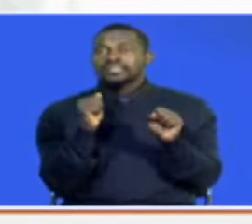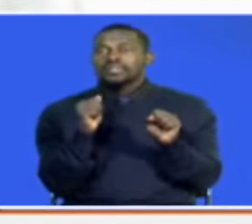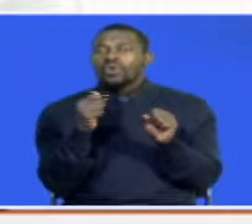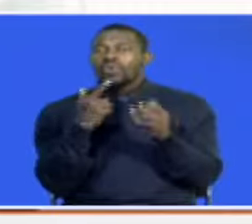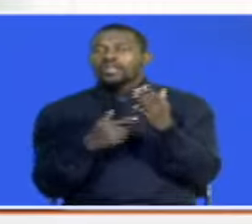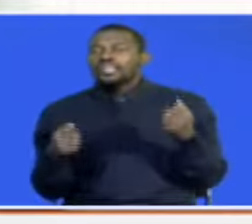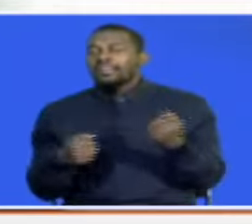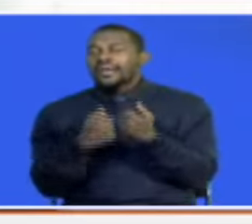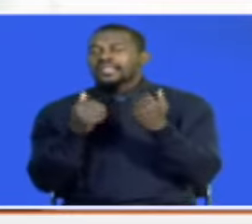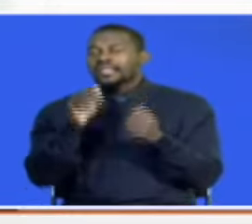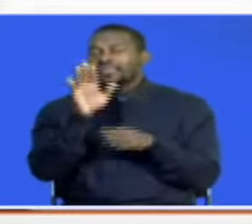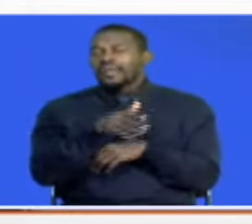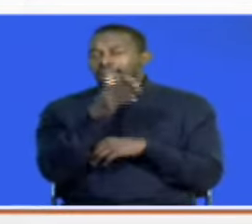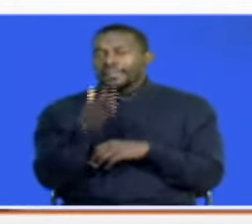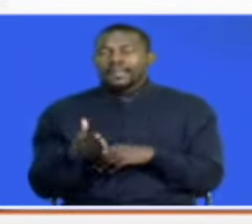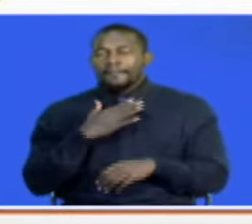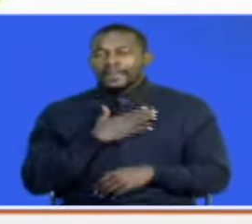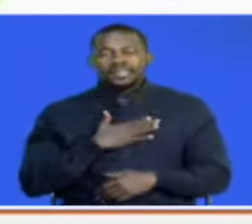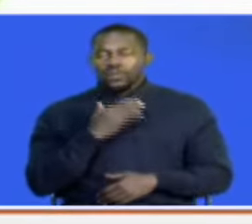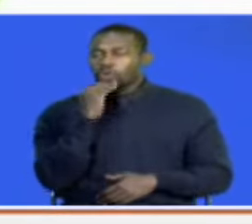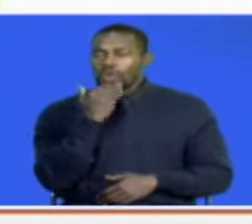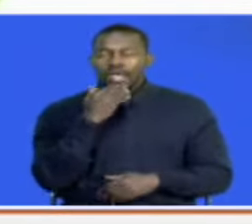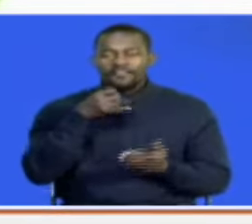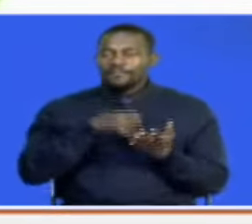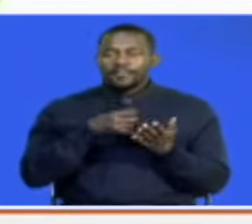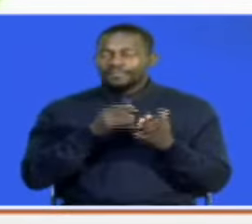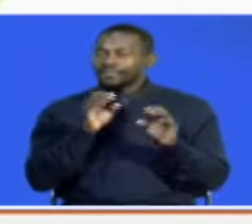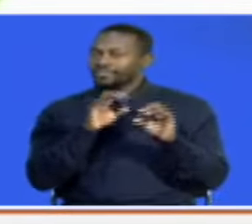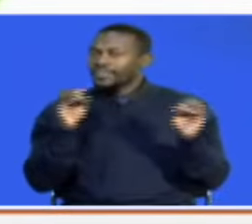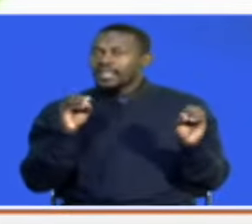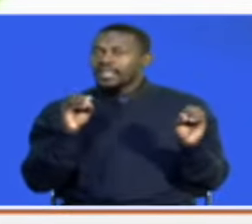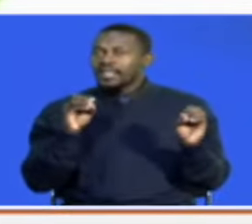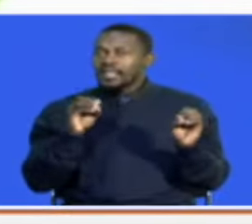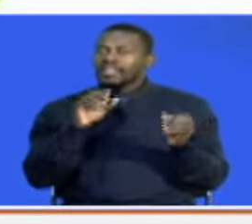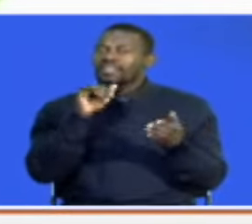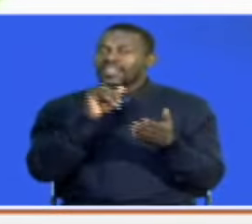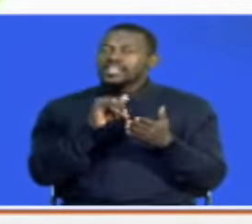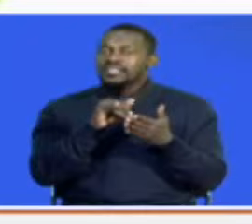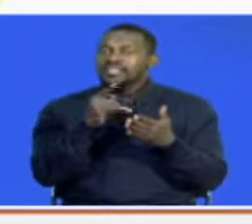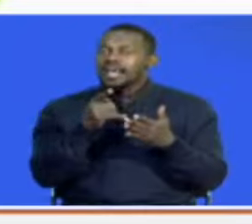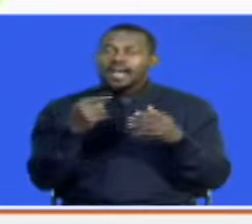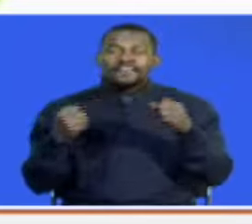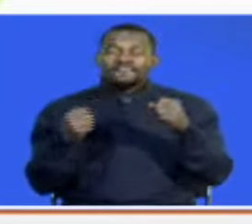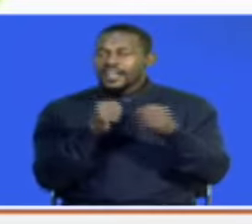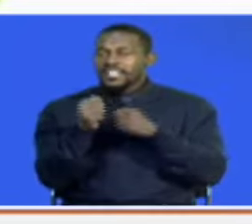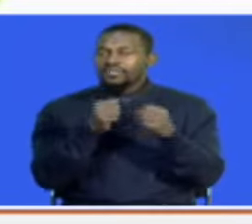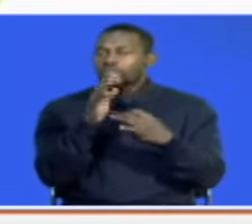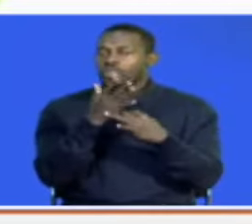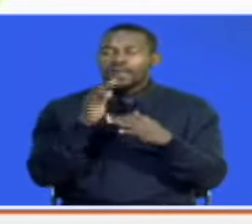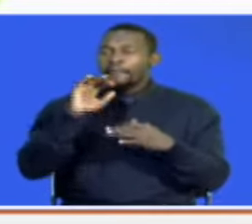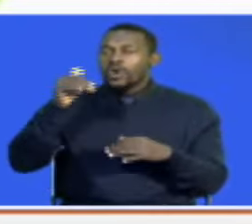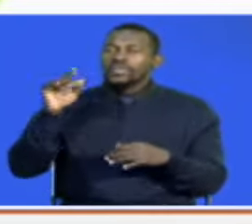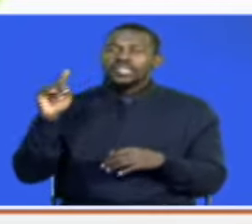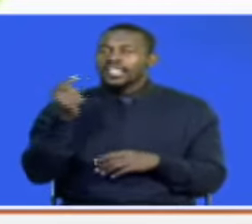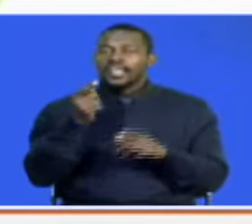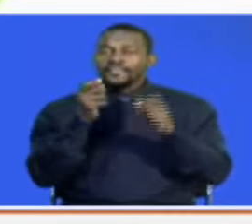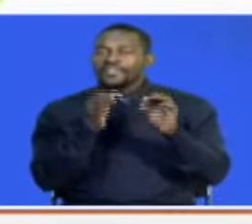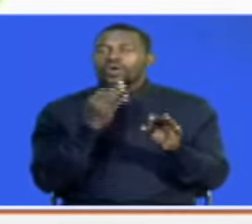huko. Wanuya, don't get involved. That is the war of Mount Kenya. Wakitaka